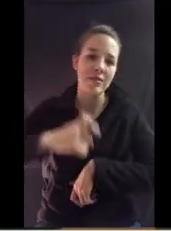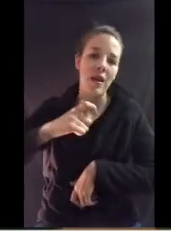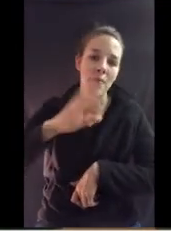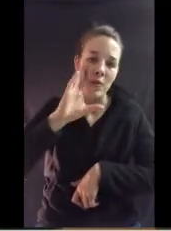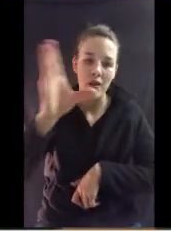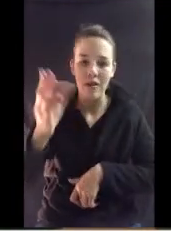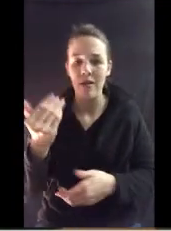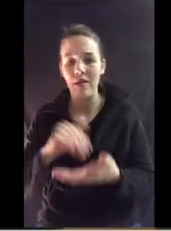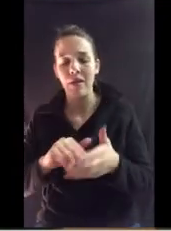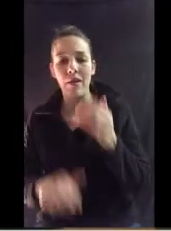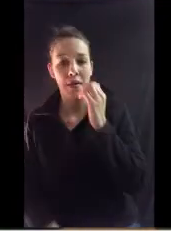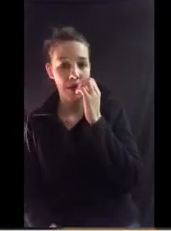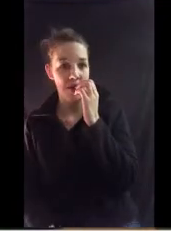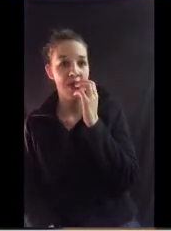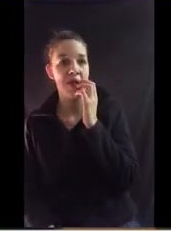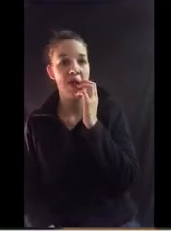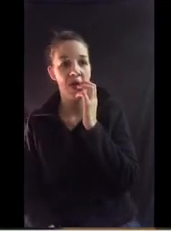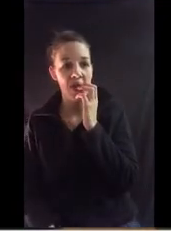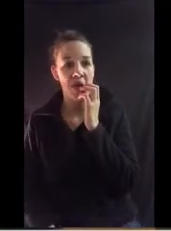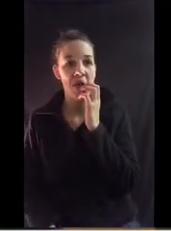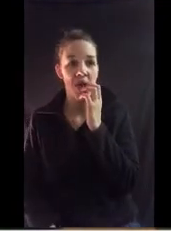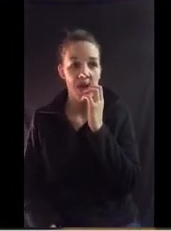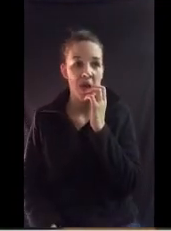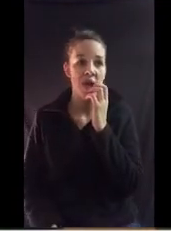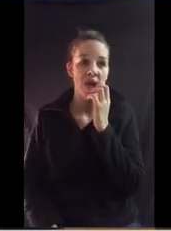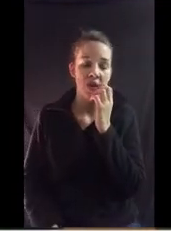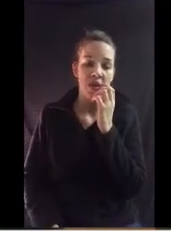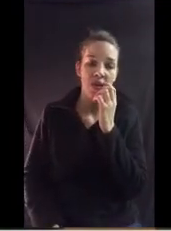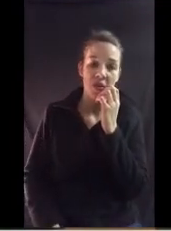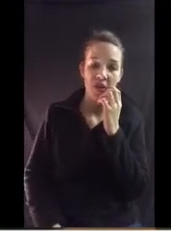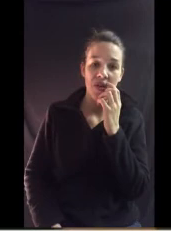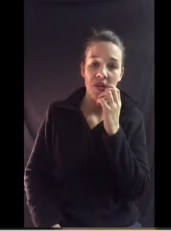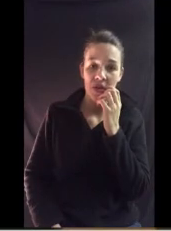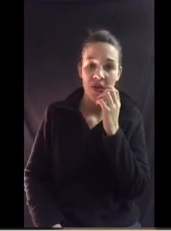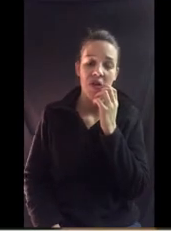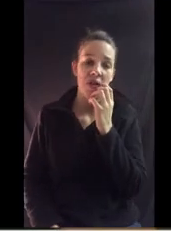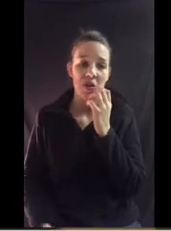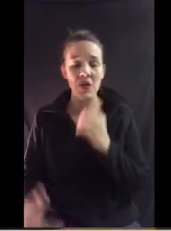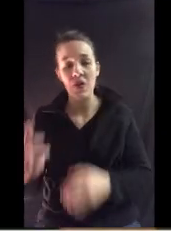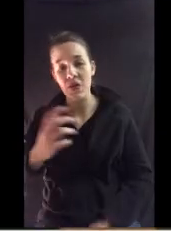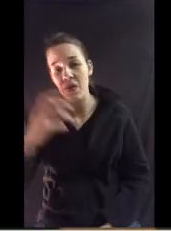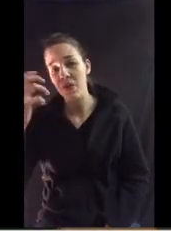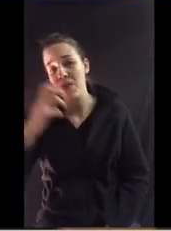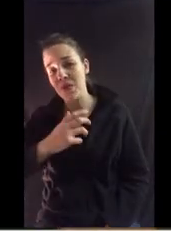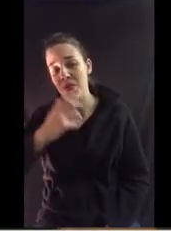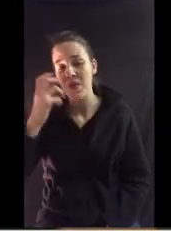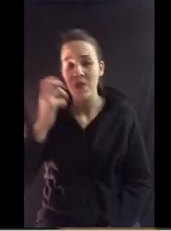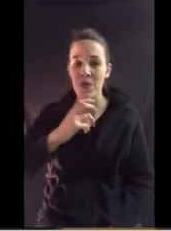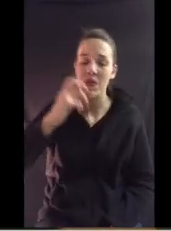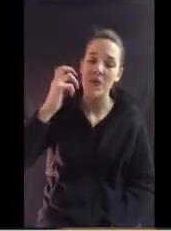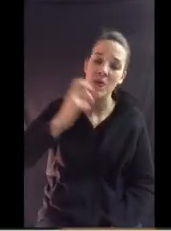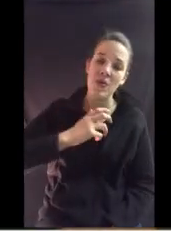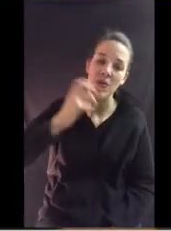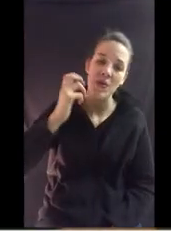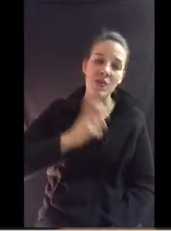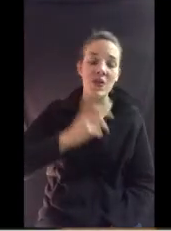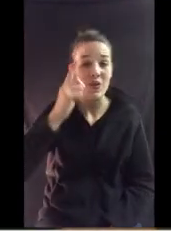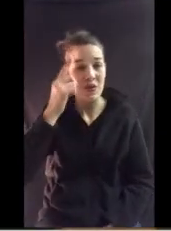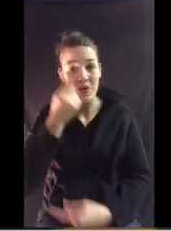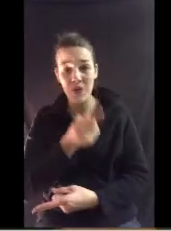it a thousand times again. For you,